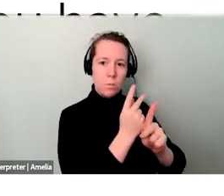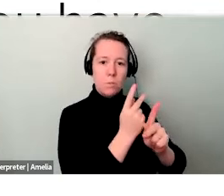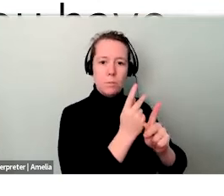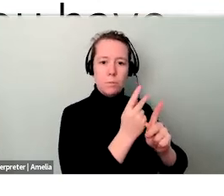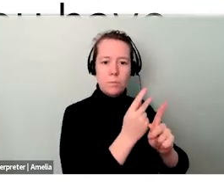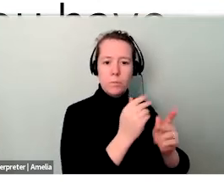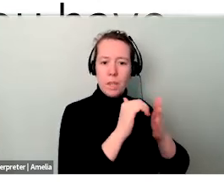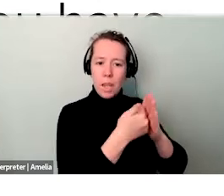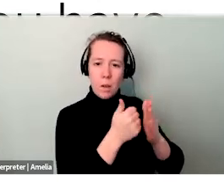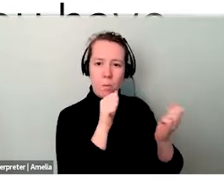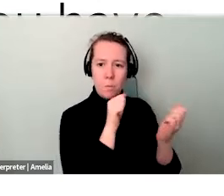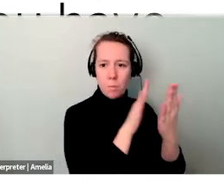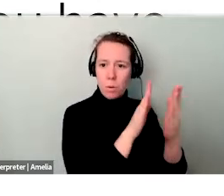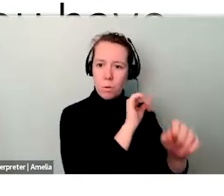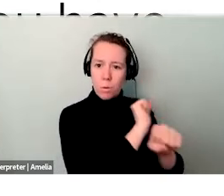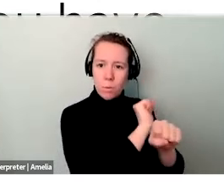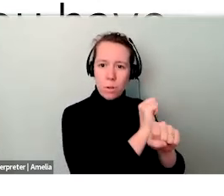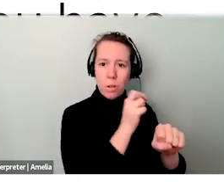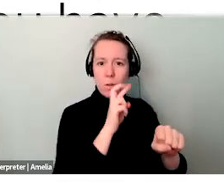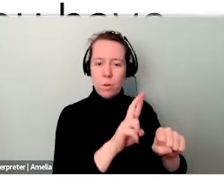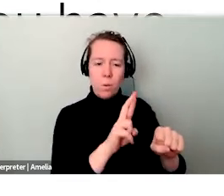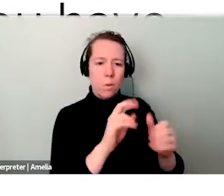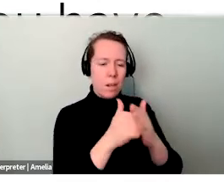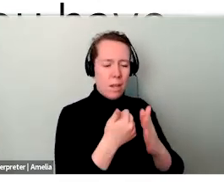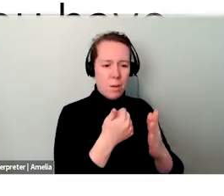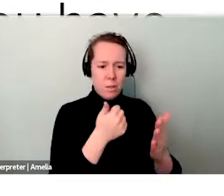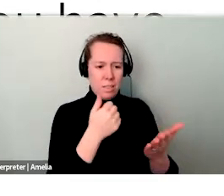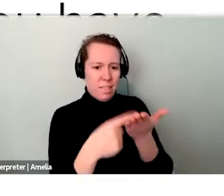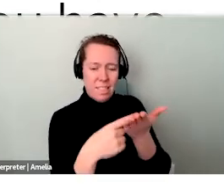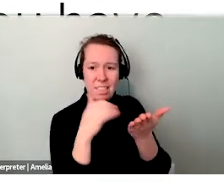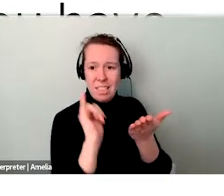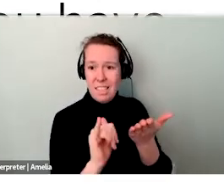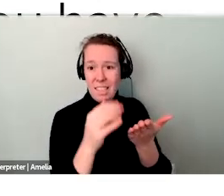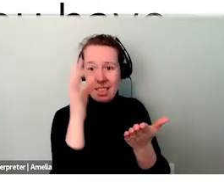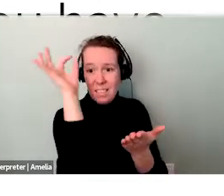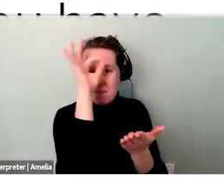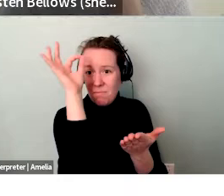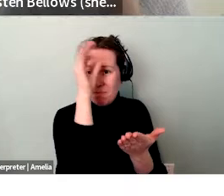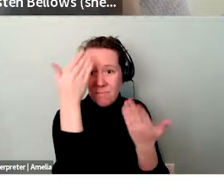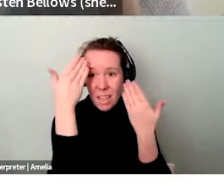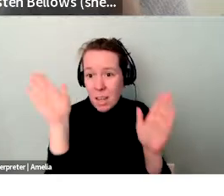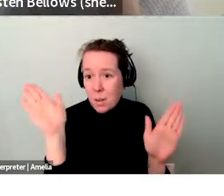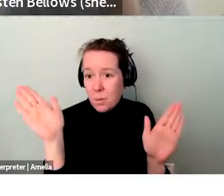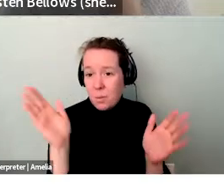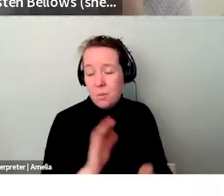now. So I don't know how to address it. And it is that I am looking for.